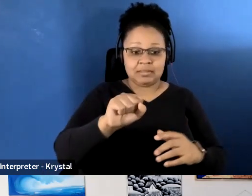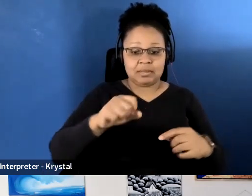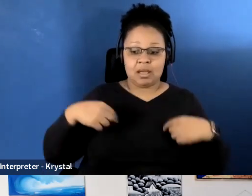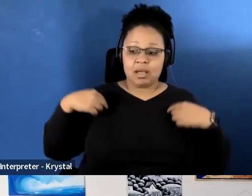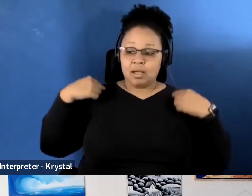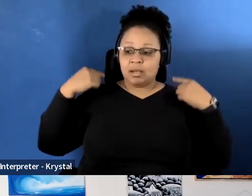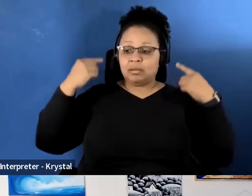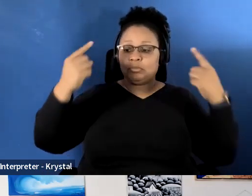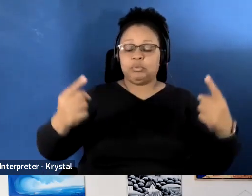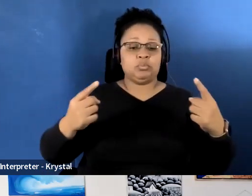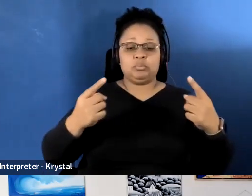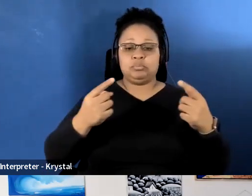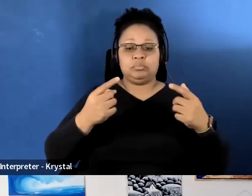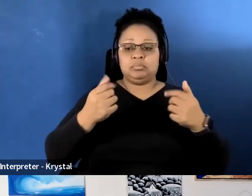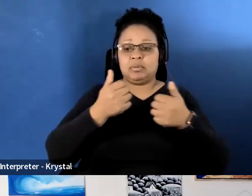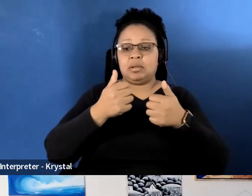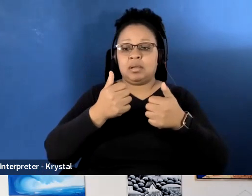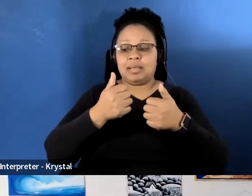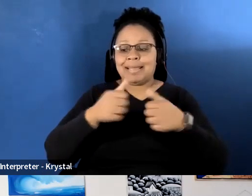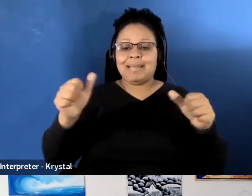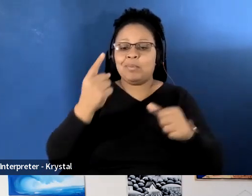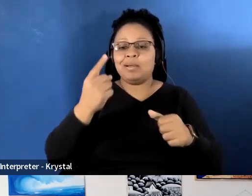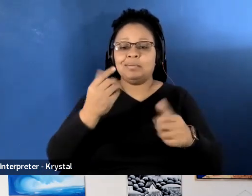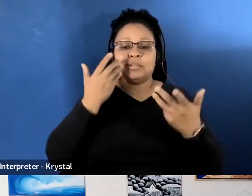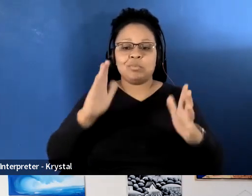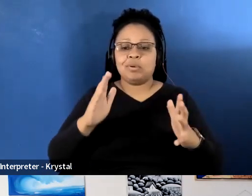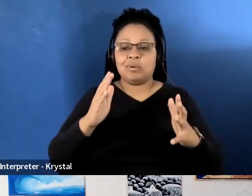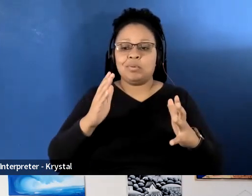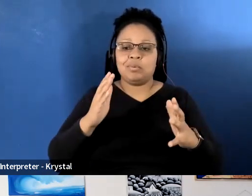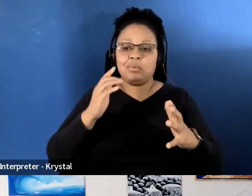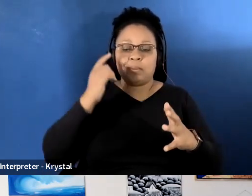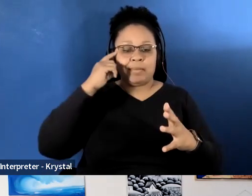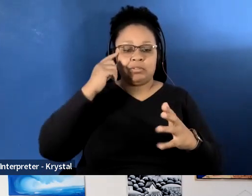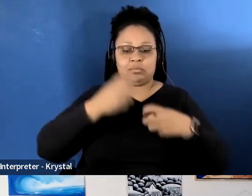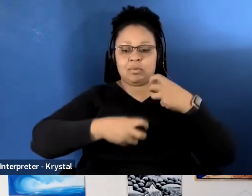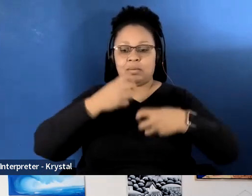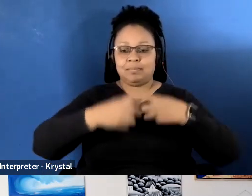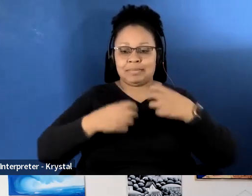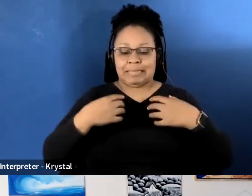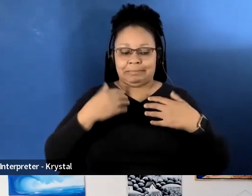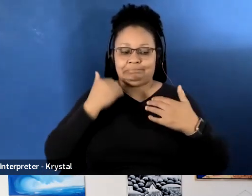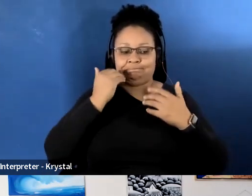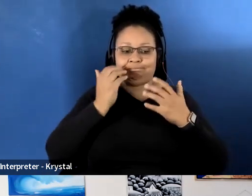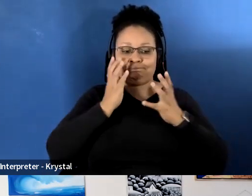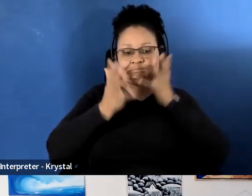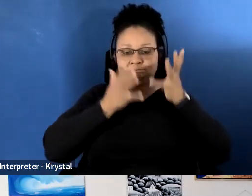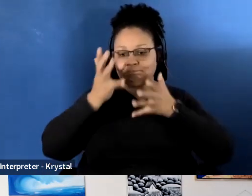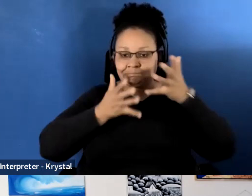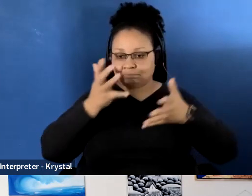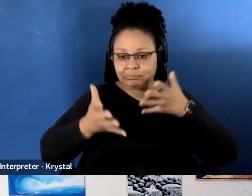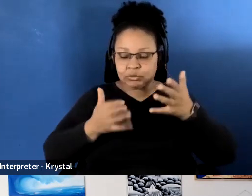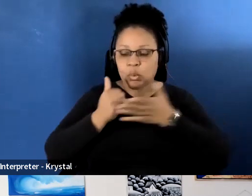they have mental health issues, who thinks, it's something to be ashamed of, and helping to facilitate the acceptance of that in